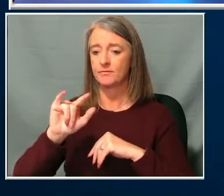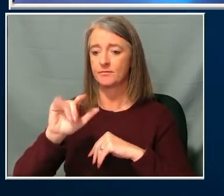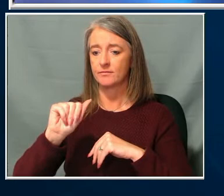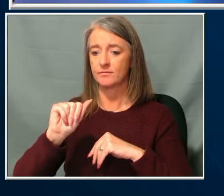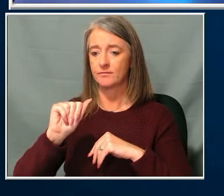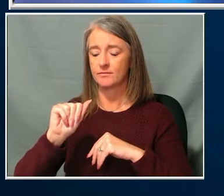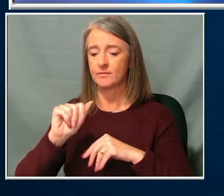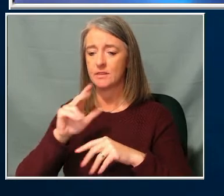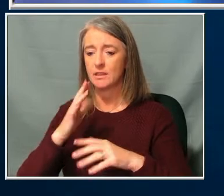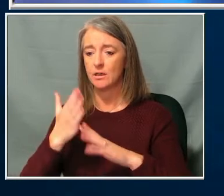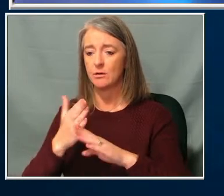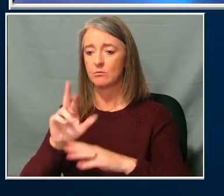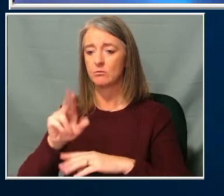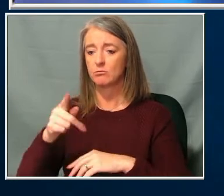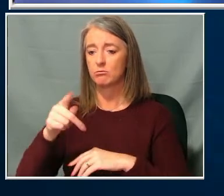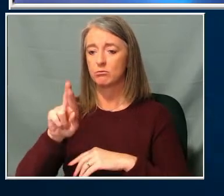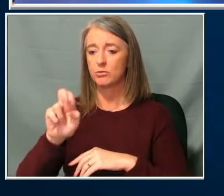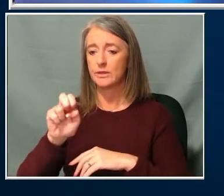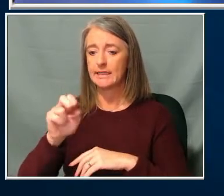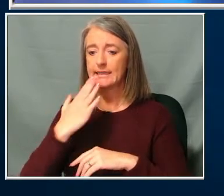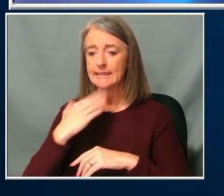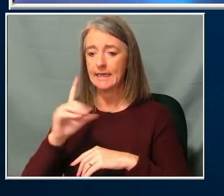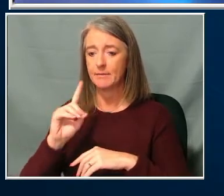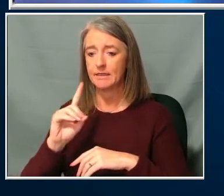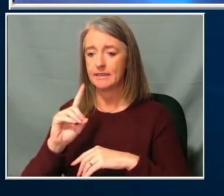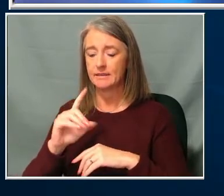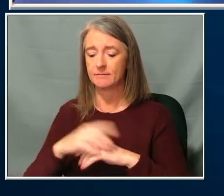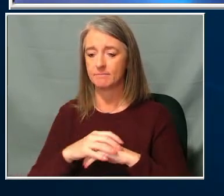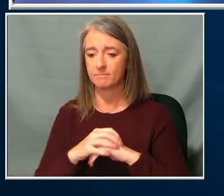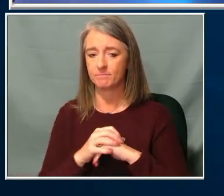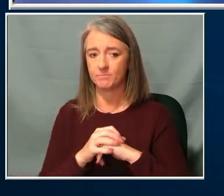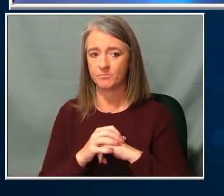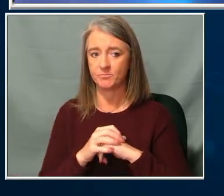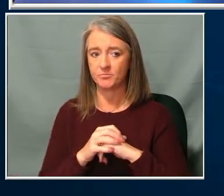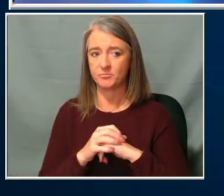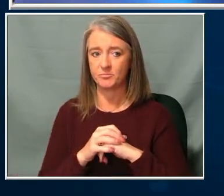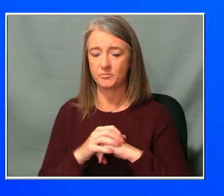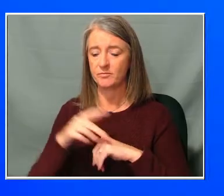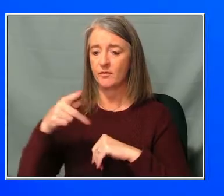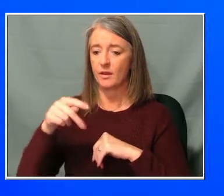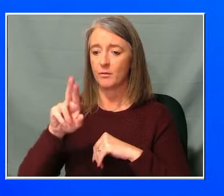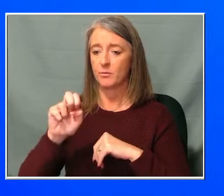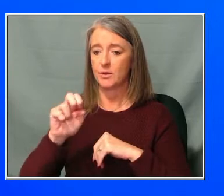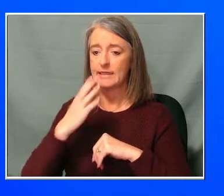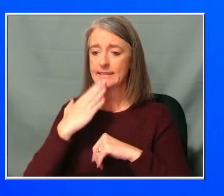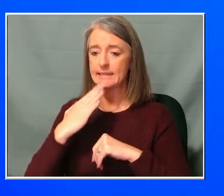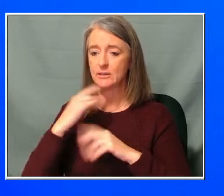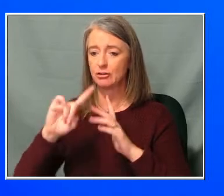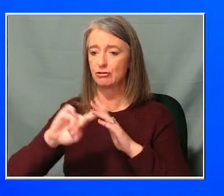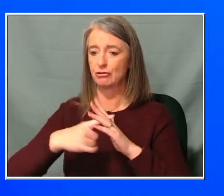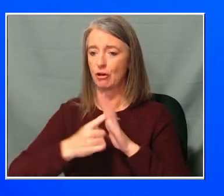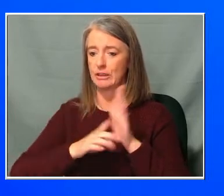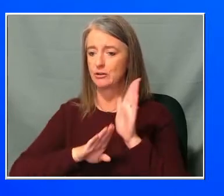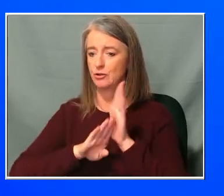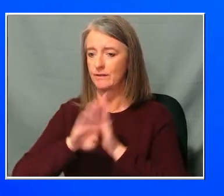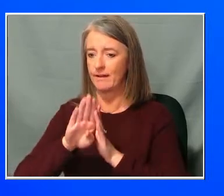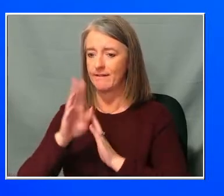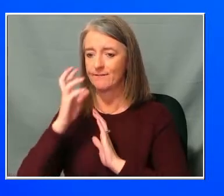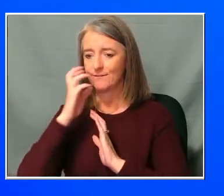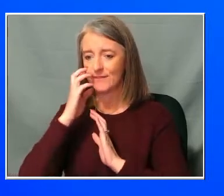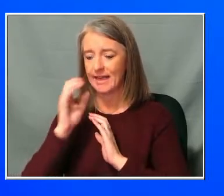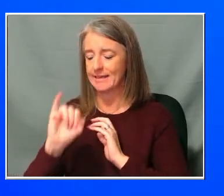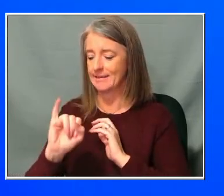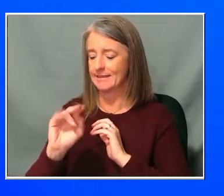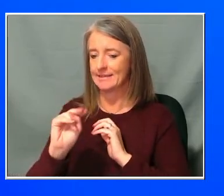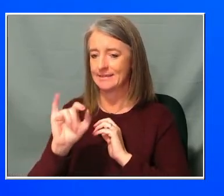be reversed? And what is pre-diabetic? So pre-diabetic is where you're starting to develop that insulin resistance. You're